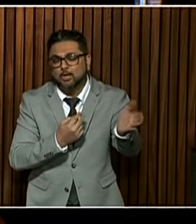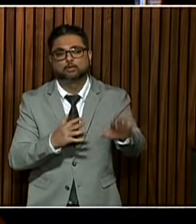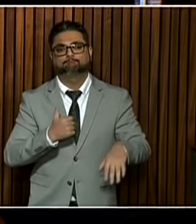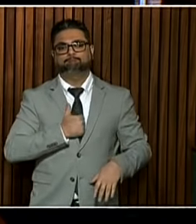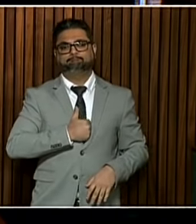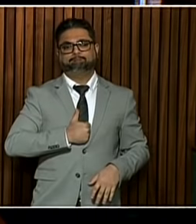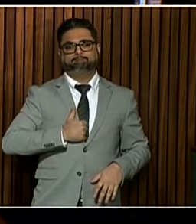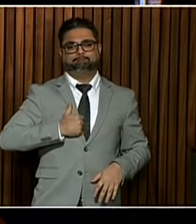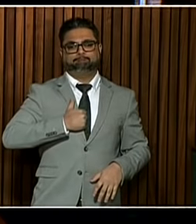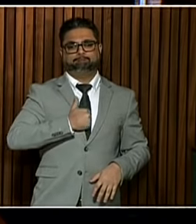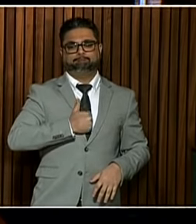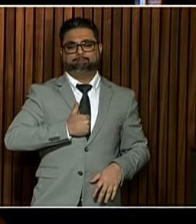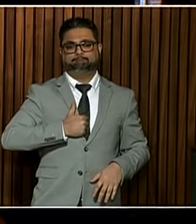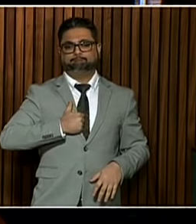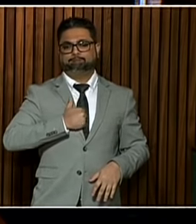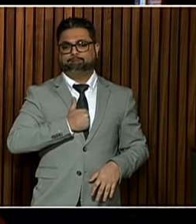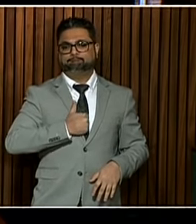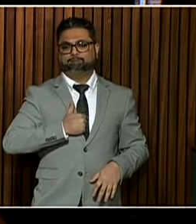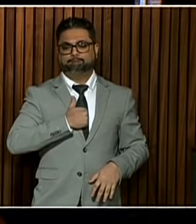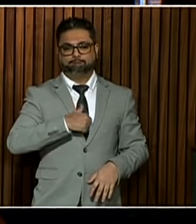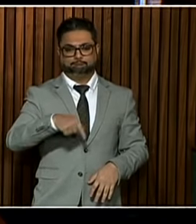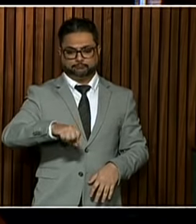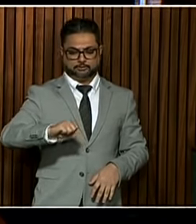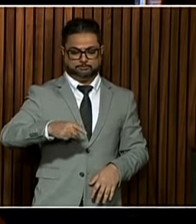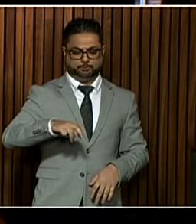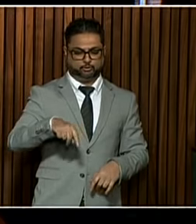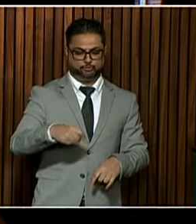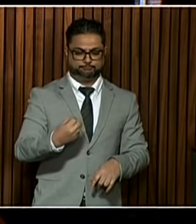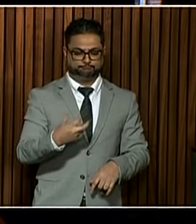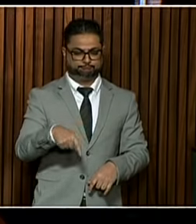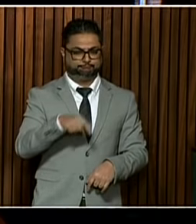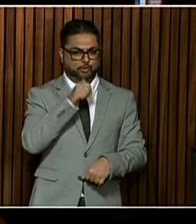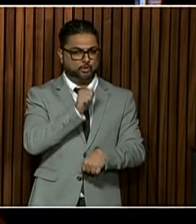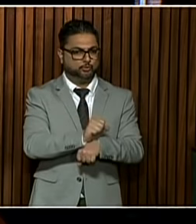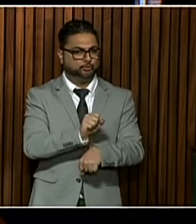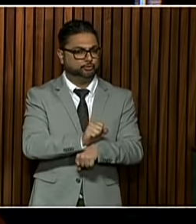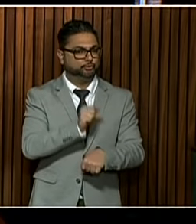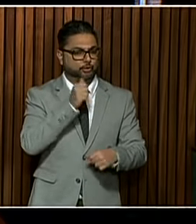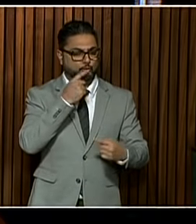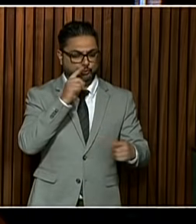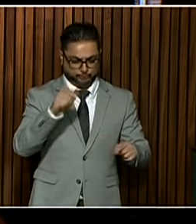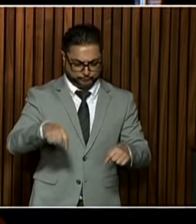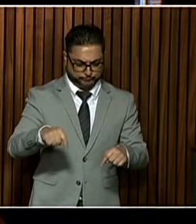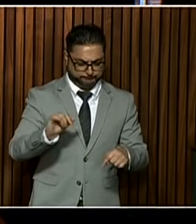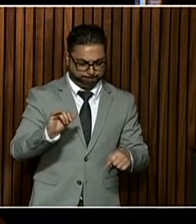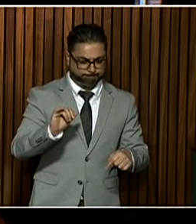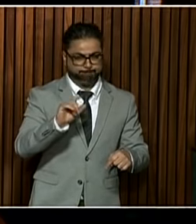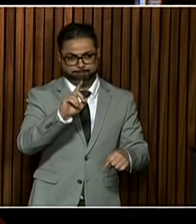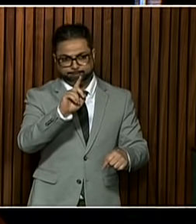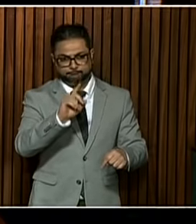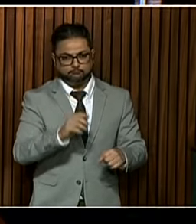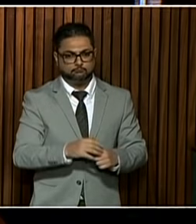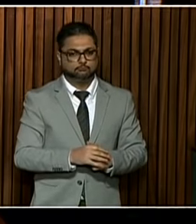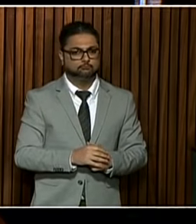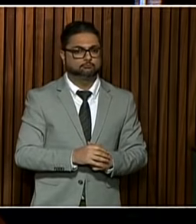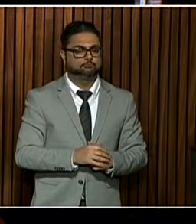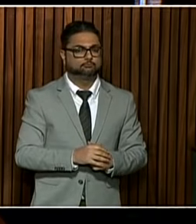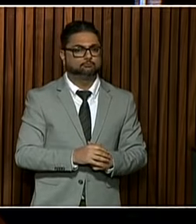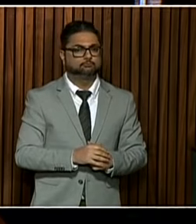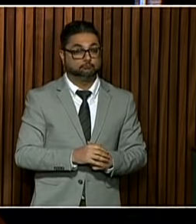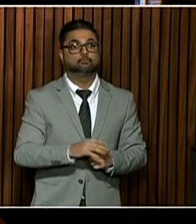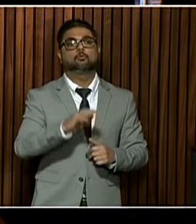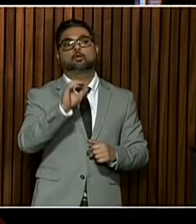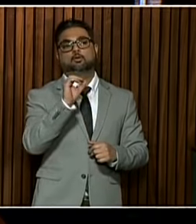on speaker. I'm just hearing a bit of an echo. That's better. So South Lake and Newmarket is reporting 6